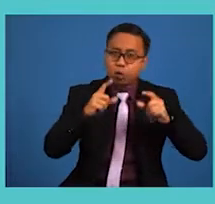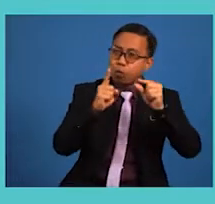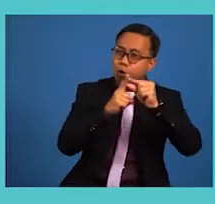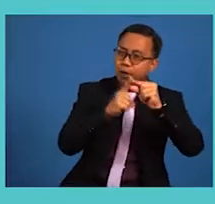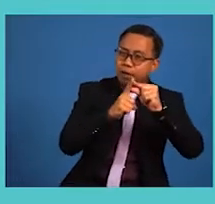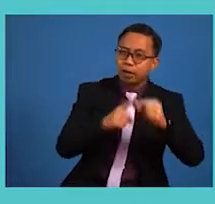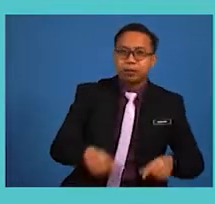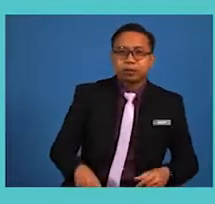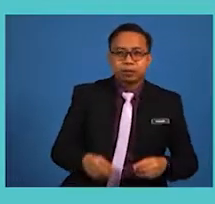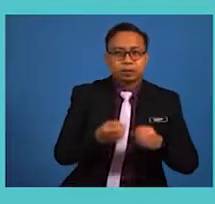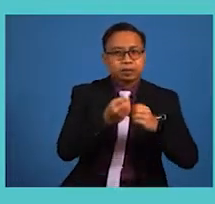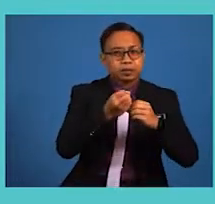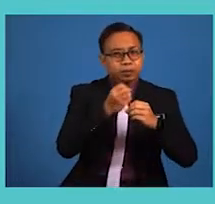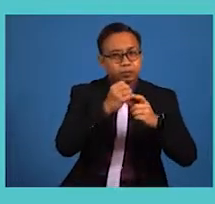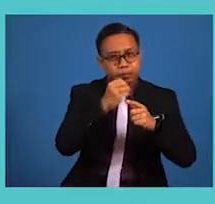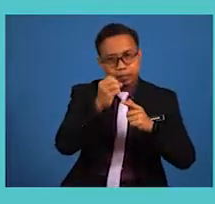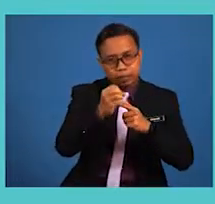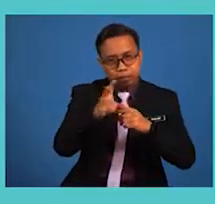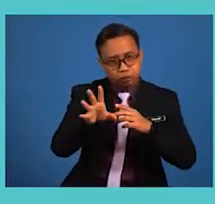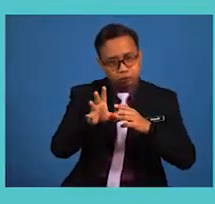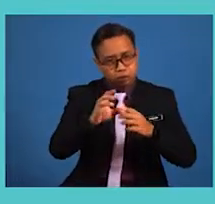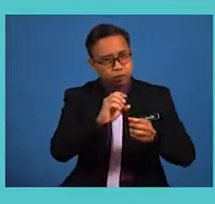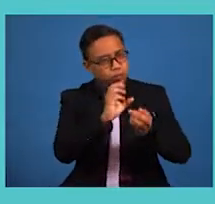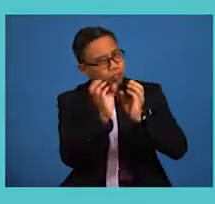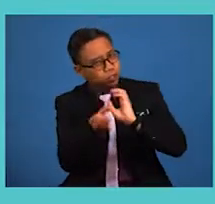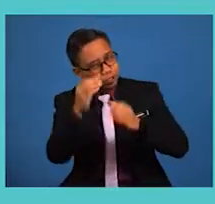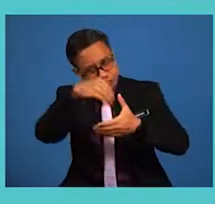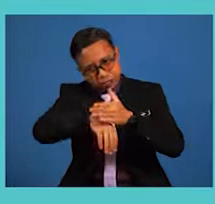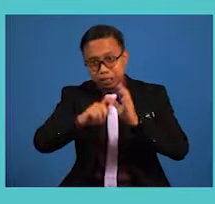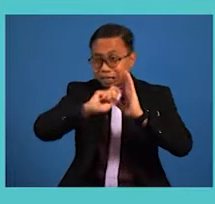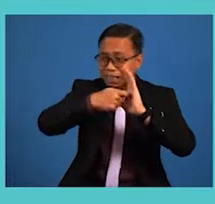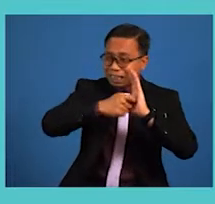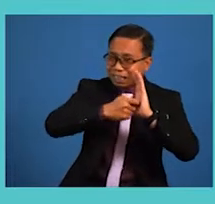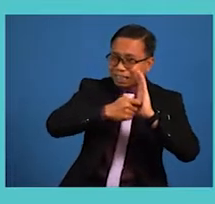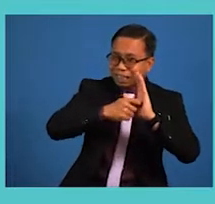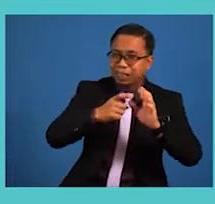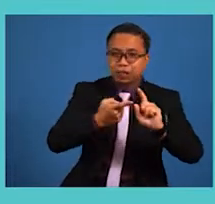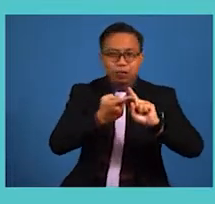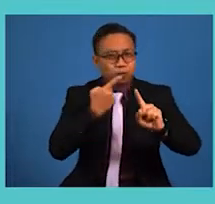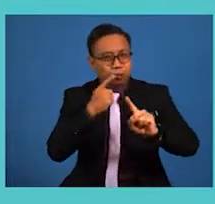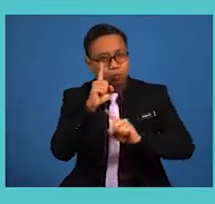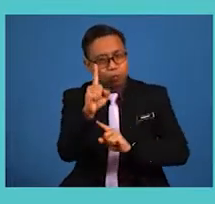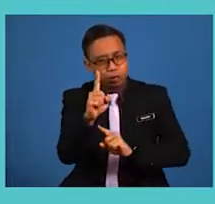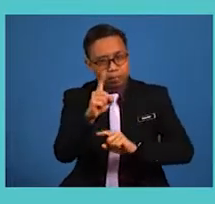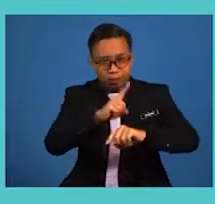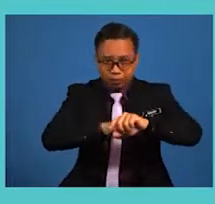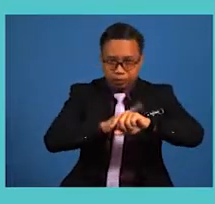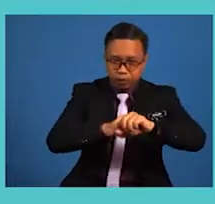that explains movements or changes in the key features from one time frame to